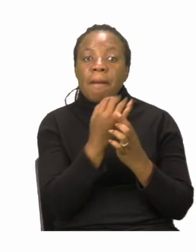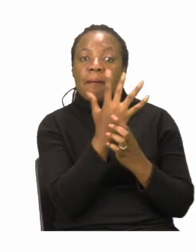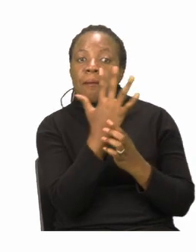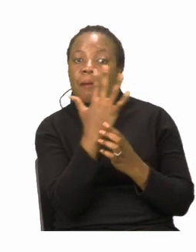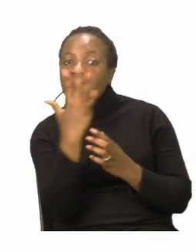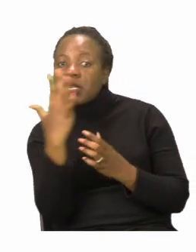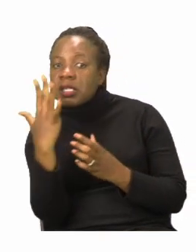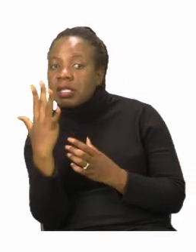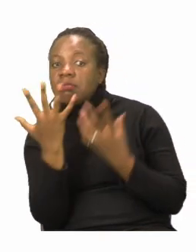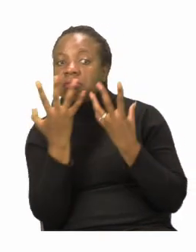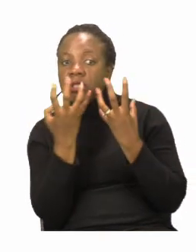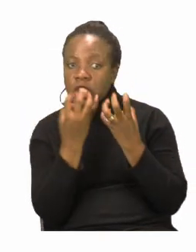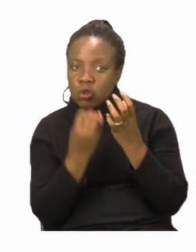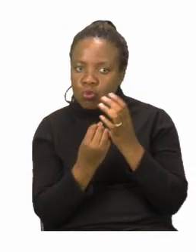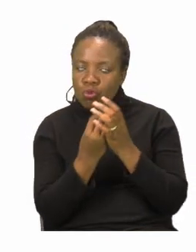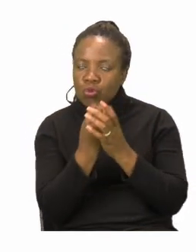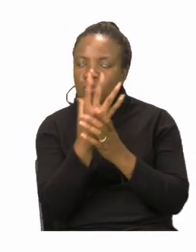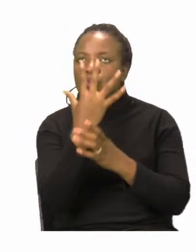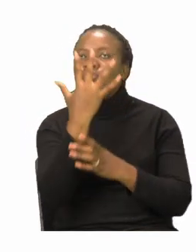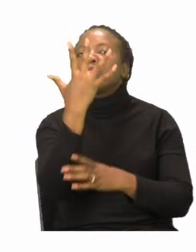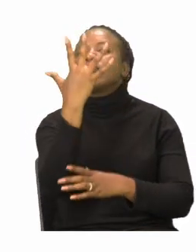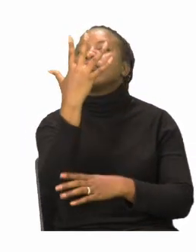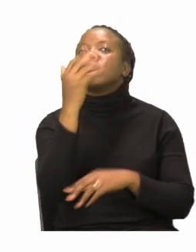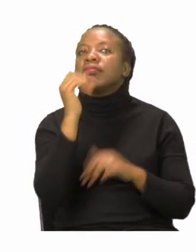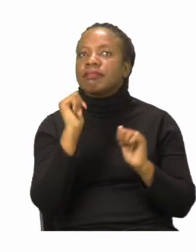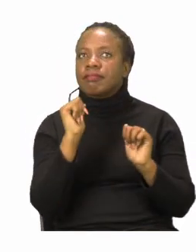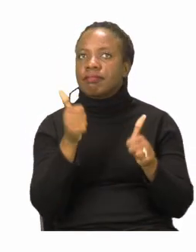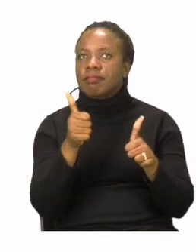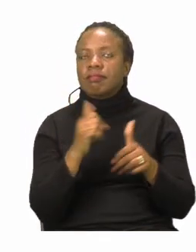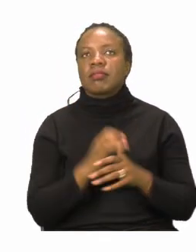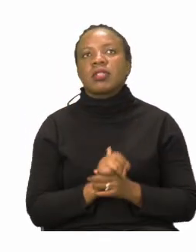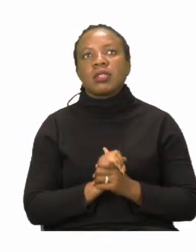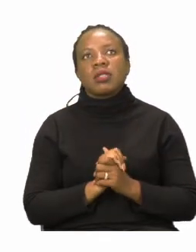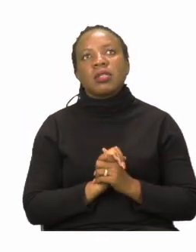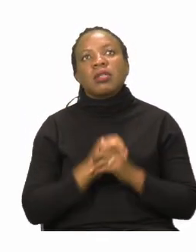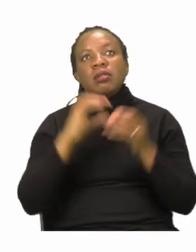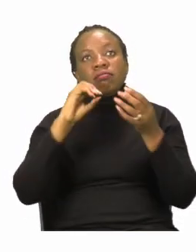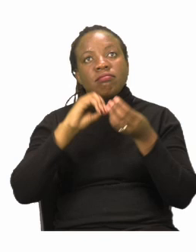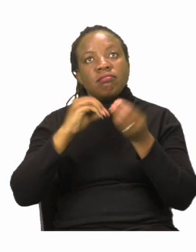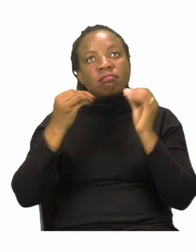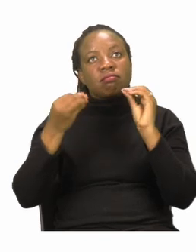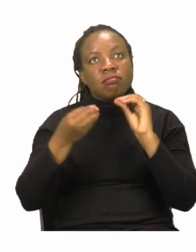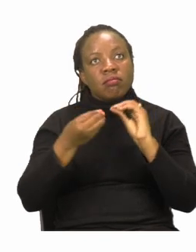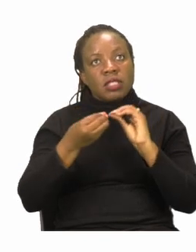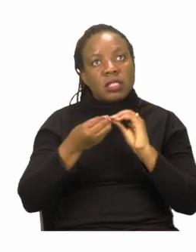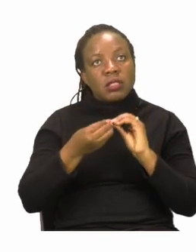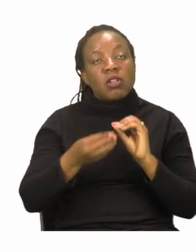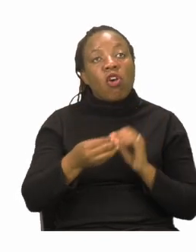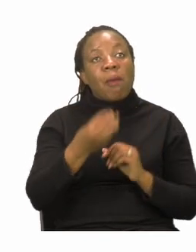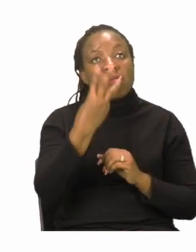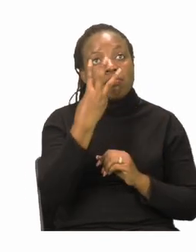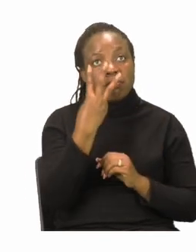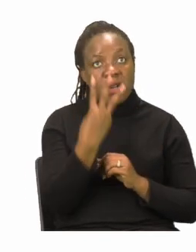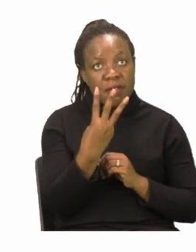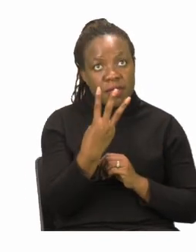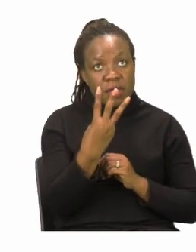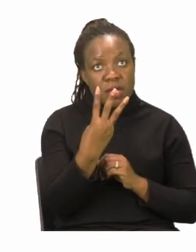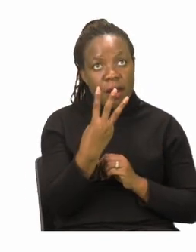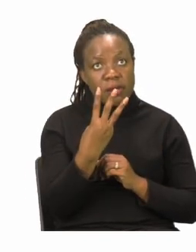grow. Number 3. What else do plants still need to